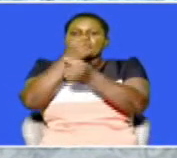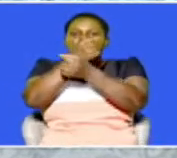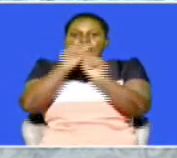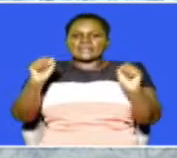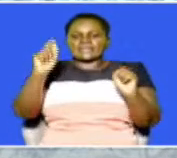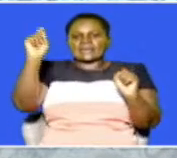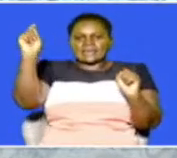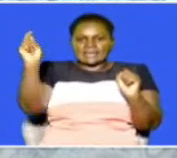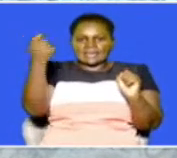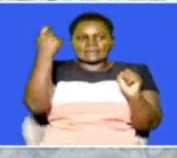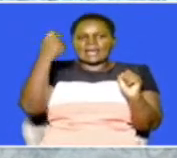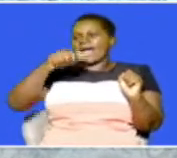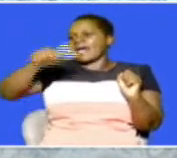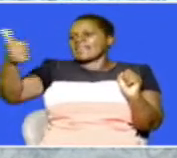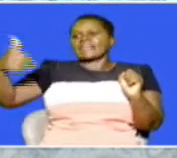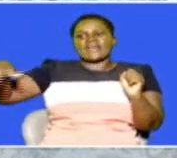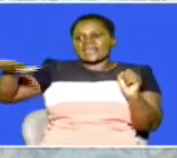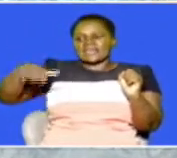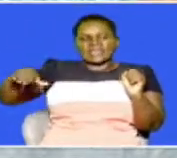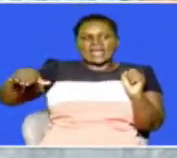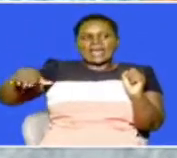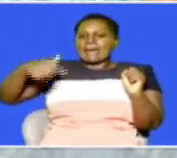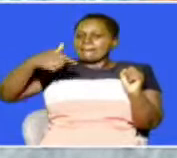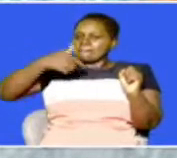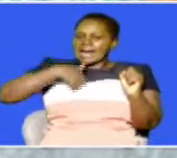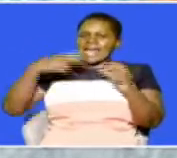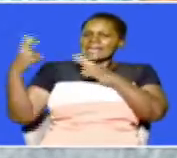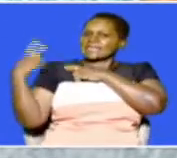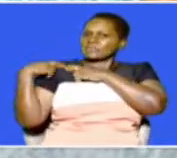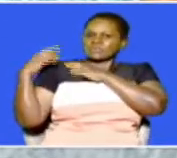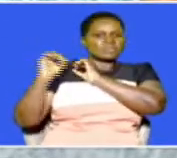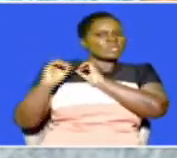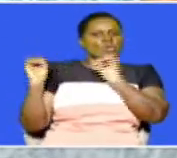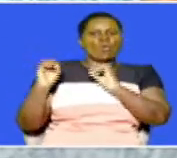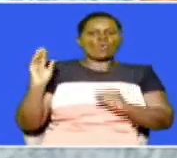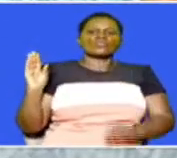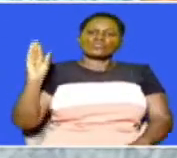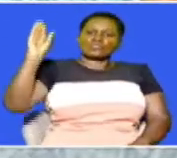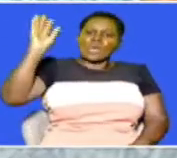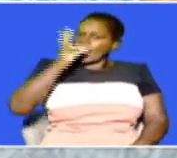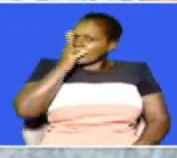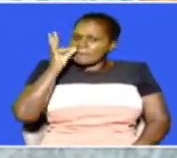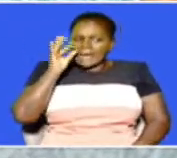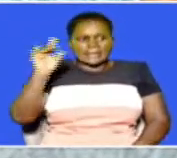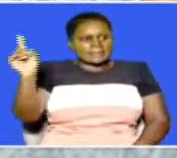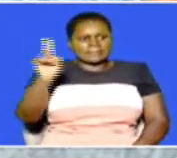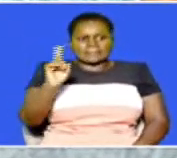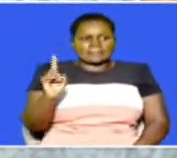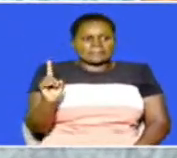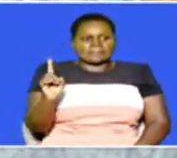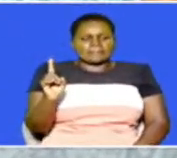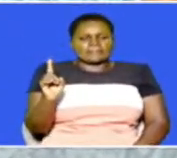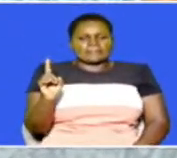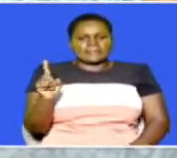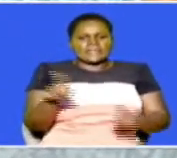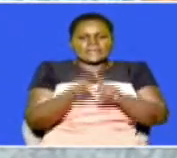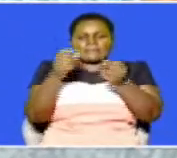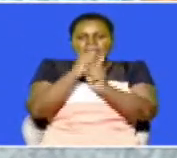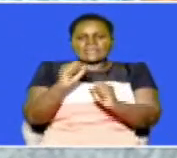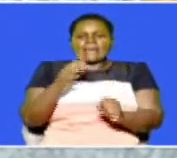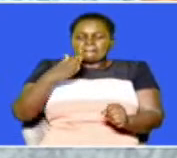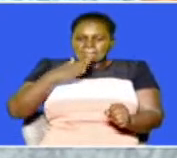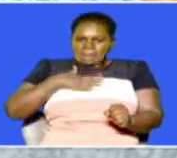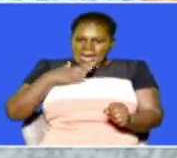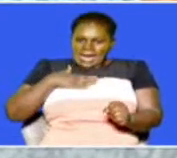President of Kenya elsewhere, and it was not my business to swear him in as the President. It was